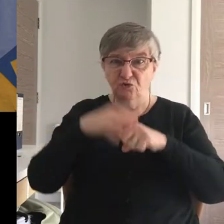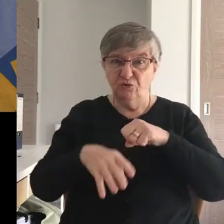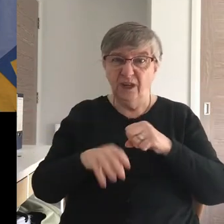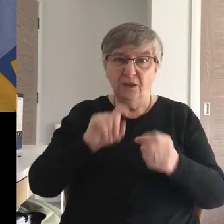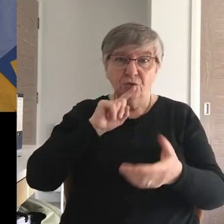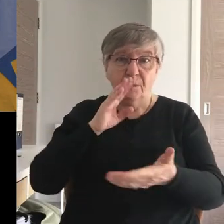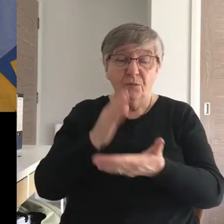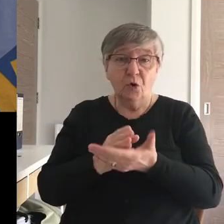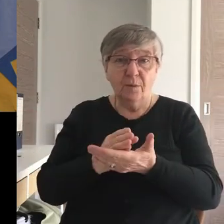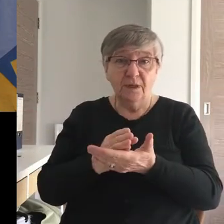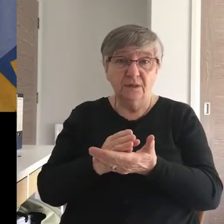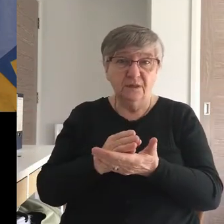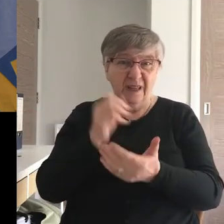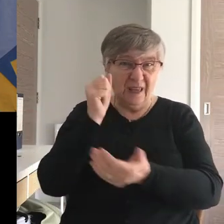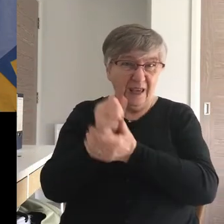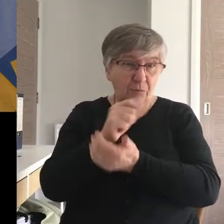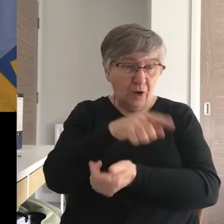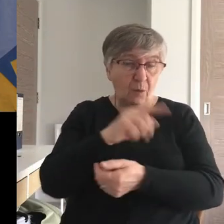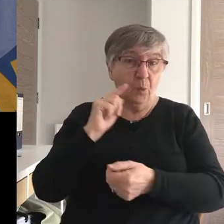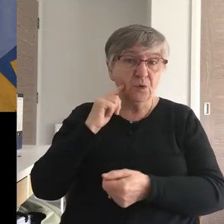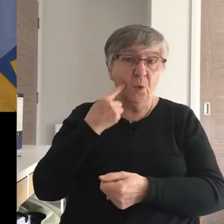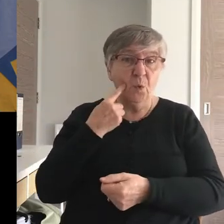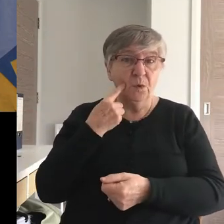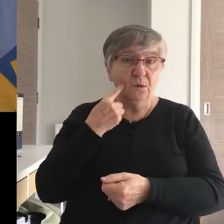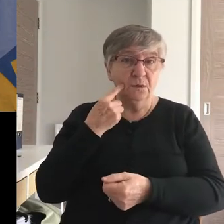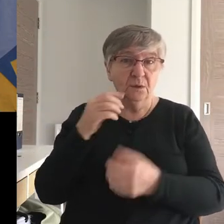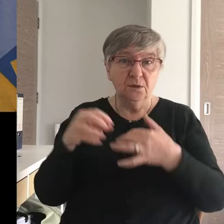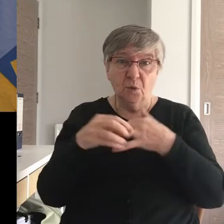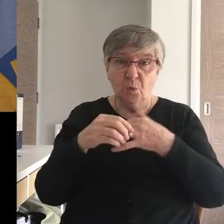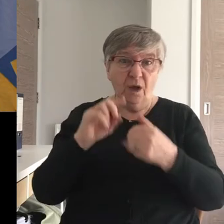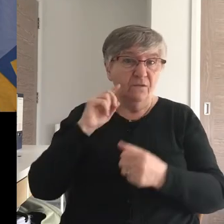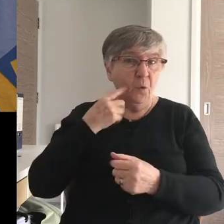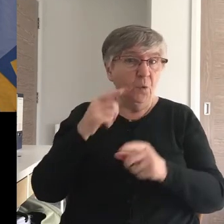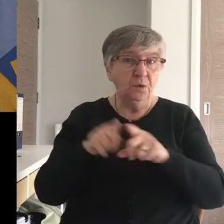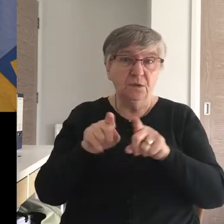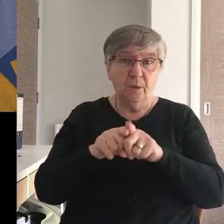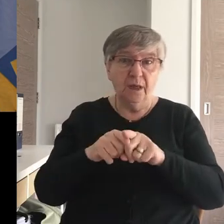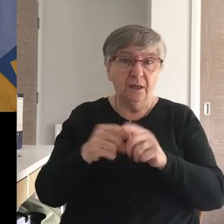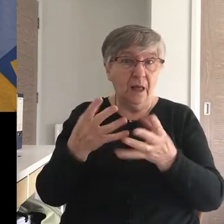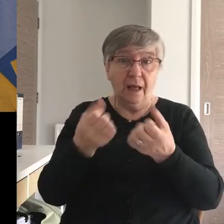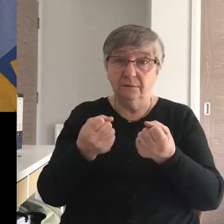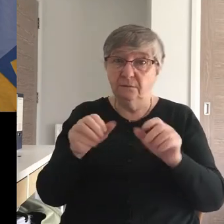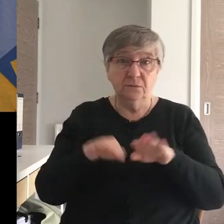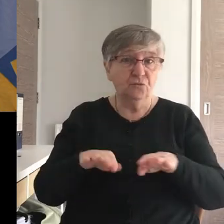was already an old man and Sarah, his wife, an old woman, and they didn't have any children.